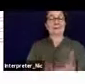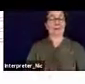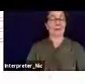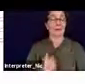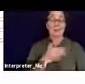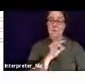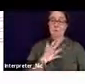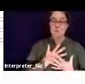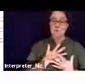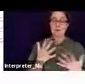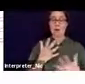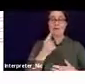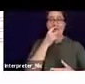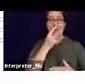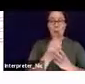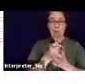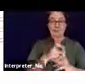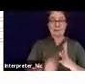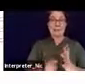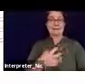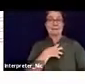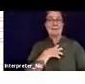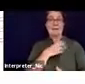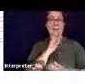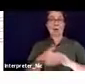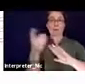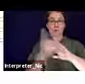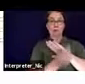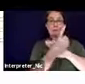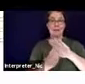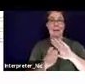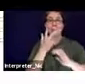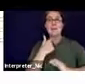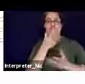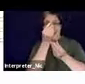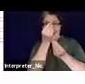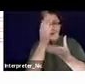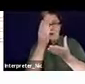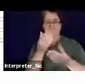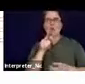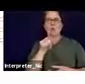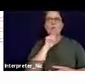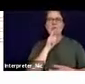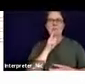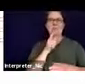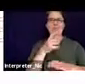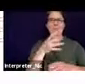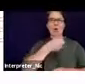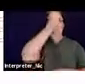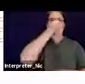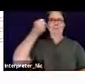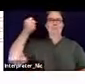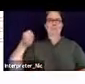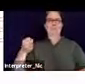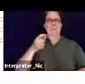people with disabilities fear discrimination, I tell me, you don't want me, you're going to find a reason to take me out of the recruitment process.